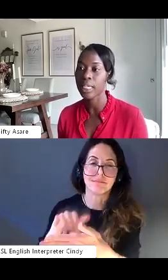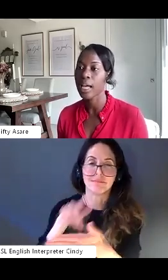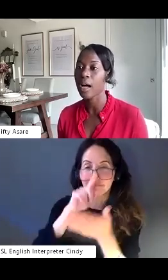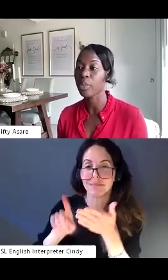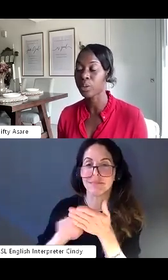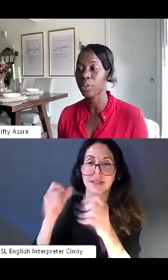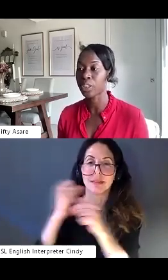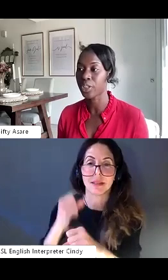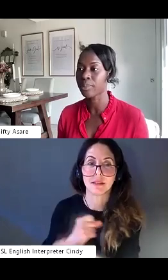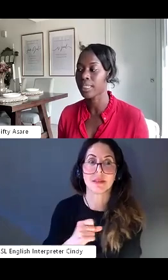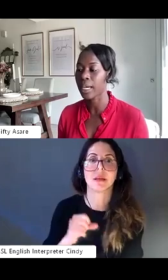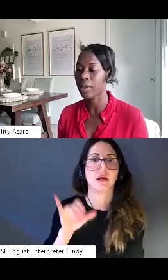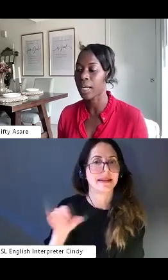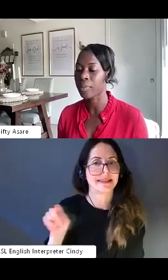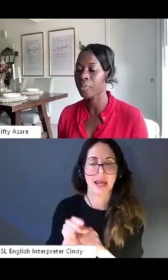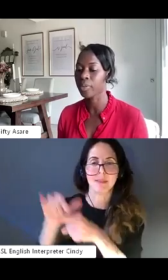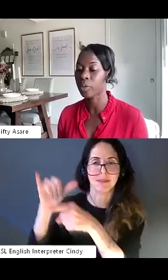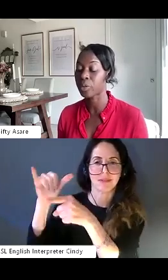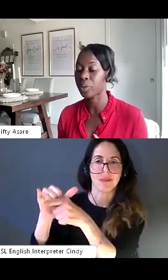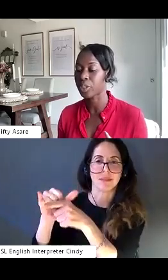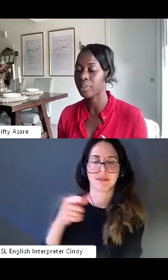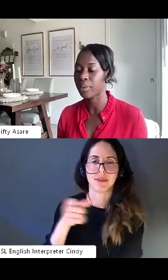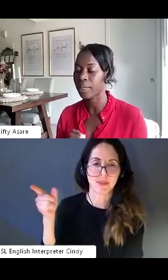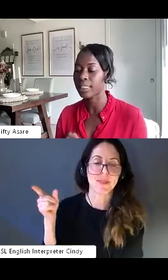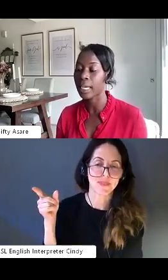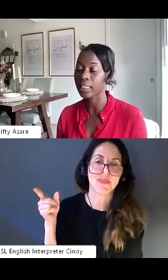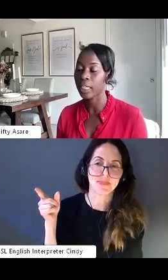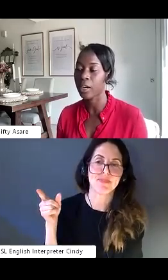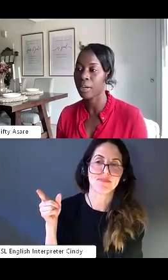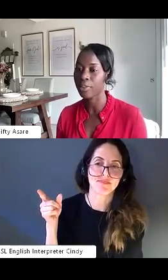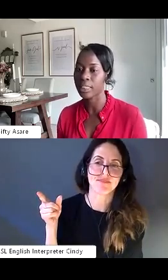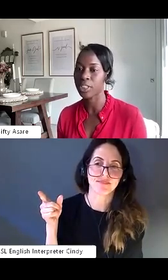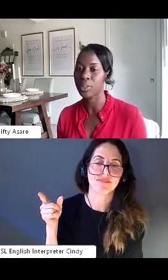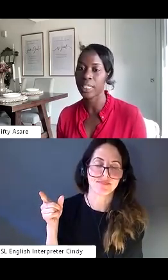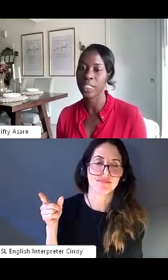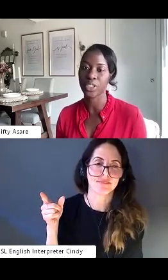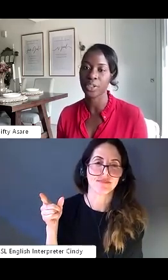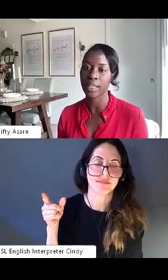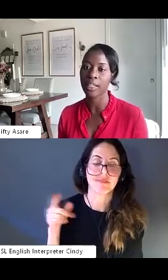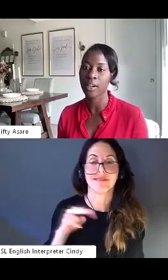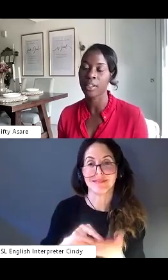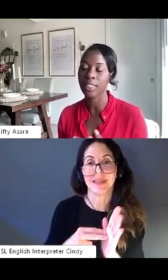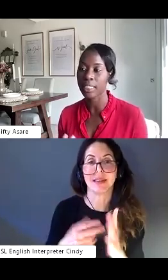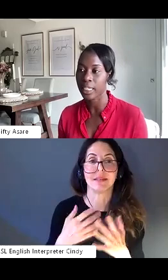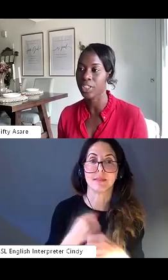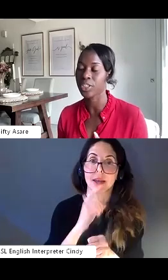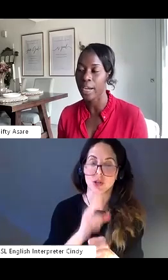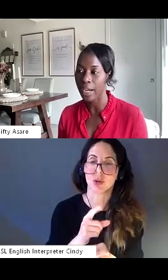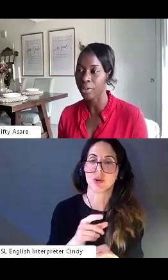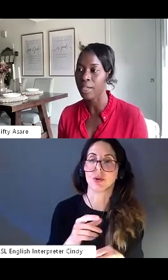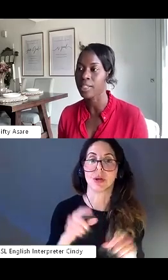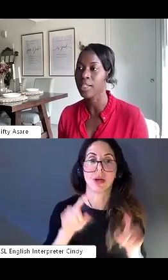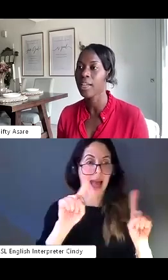referenced, those were the terms that were exactly referenced. And so to ensure that our citations